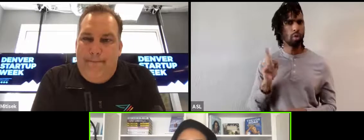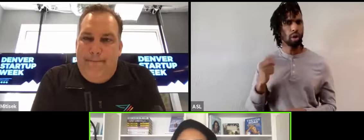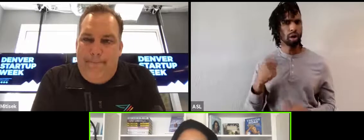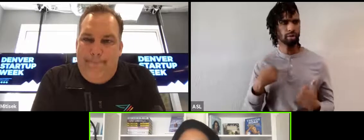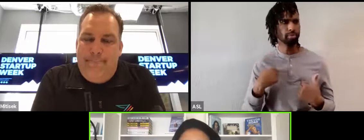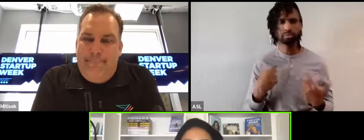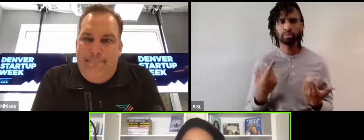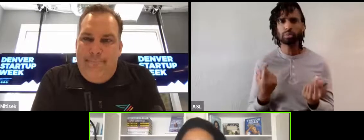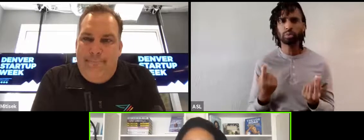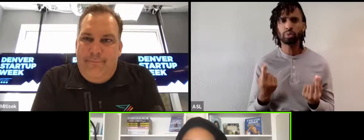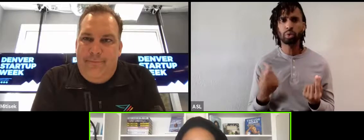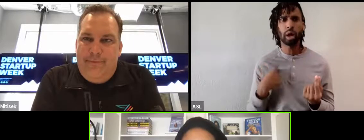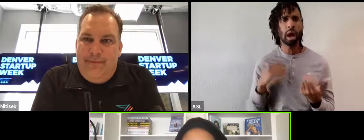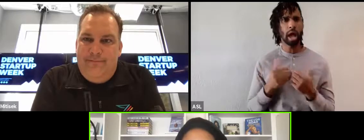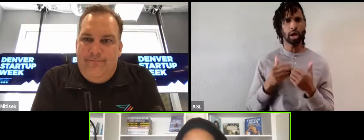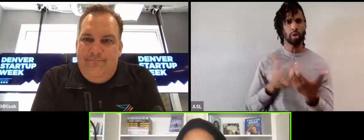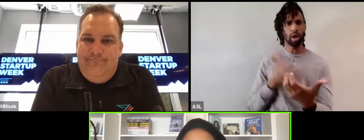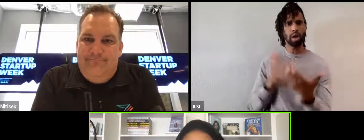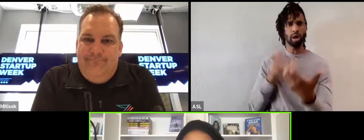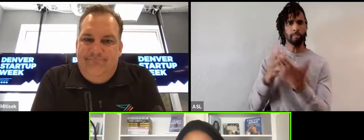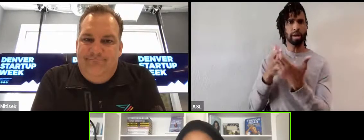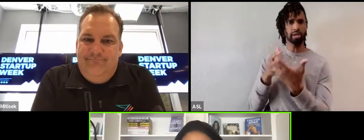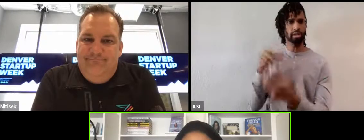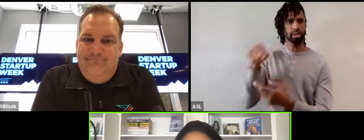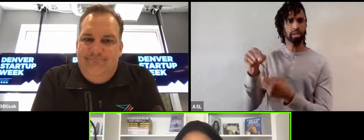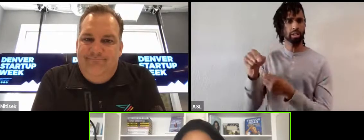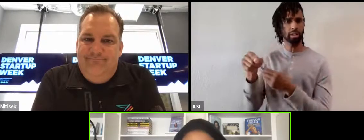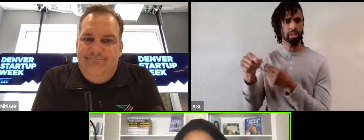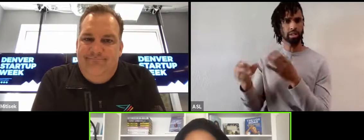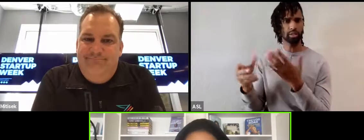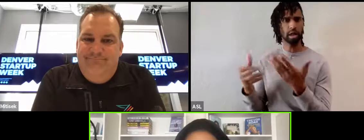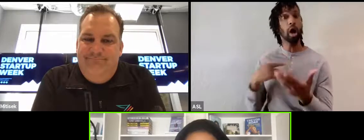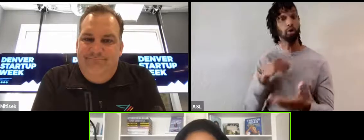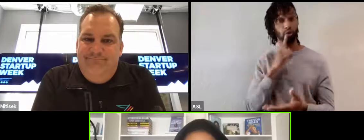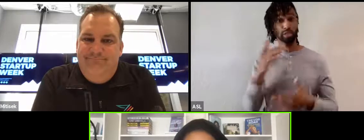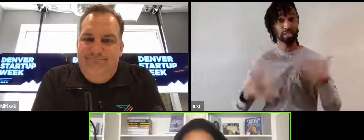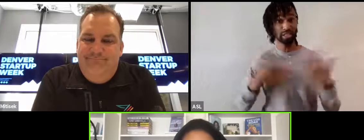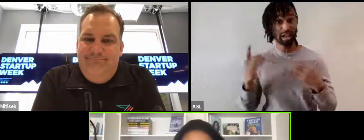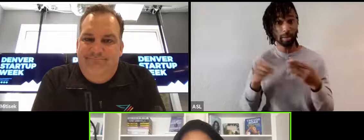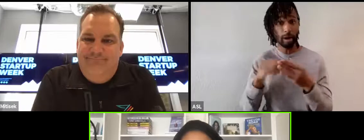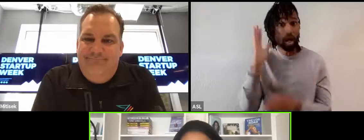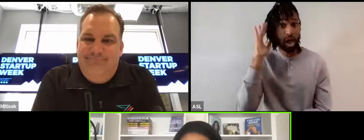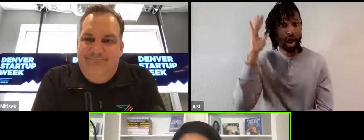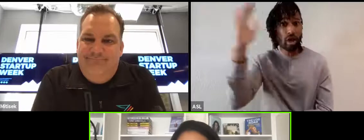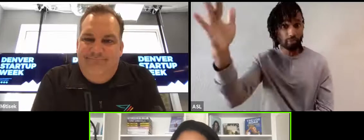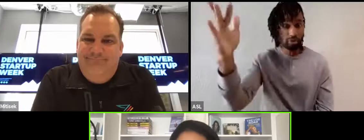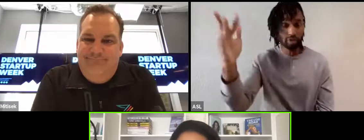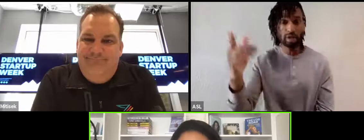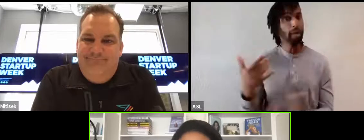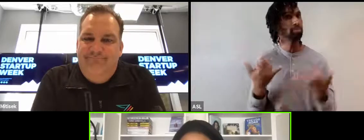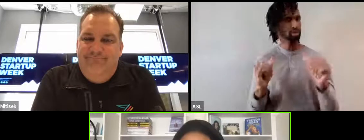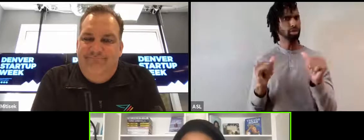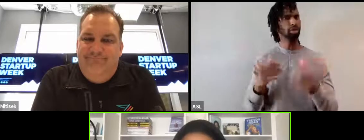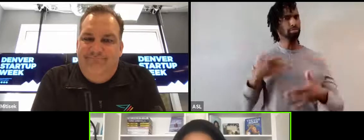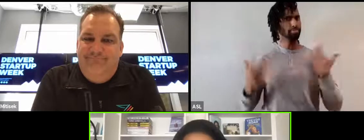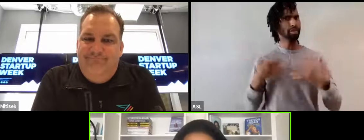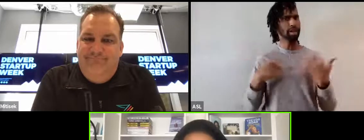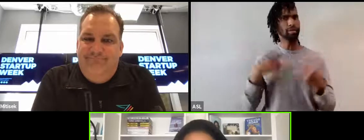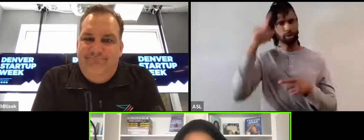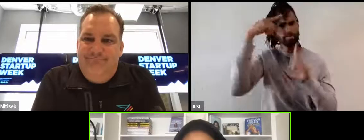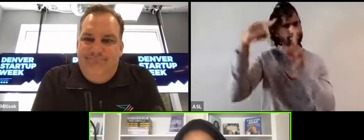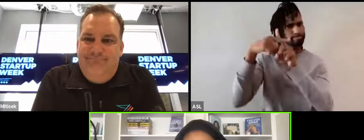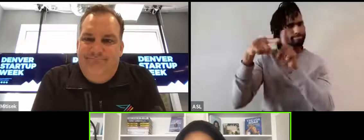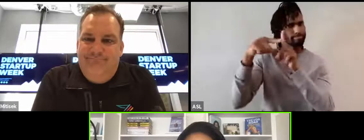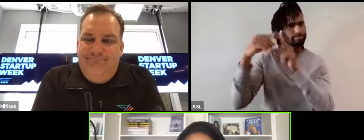to fit into this picture? Because I was very excited about the future. I was very, and I still am, very optimistic about the